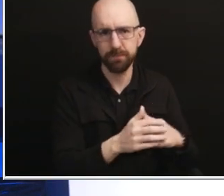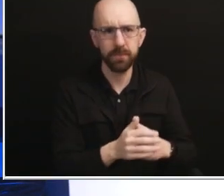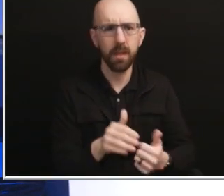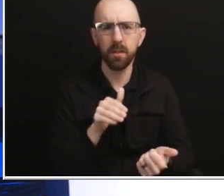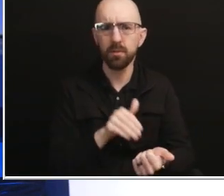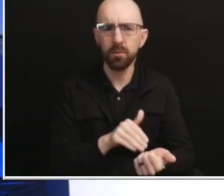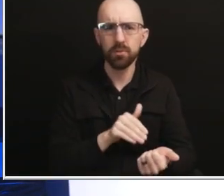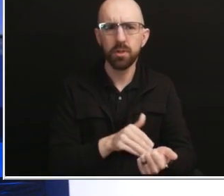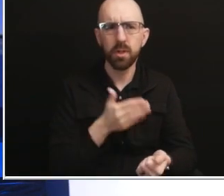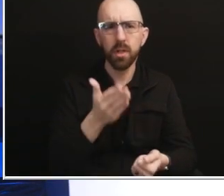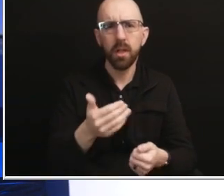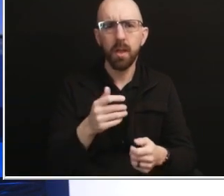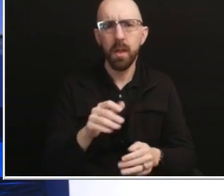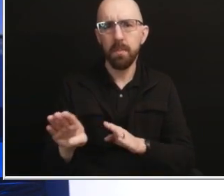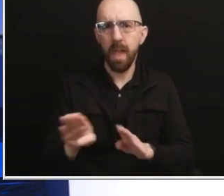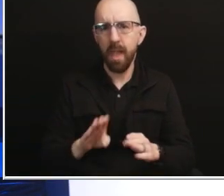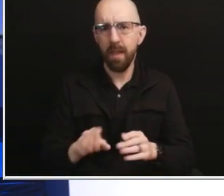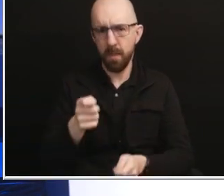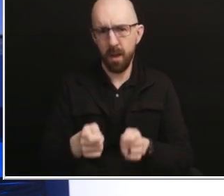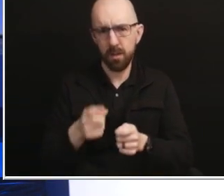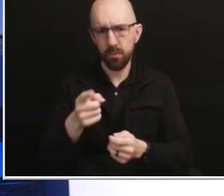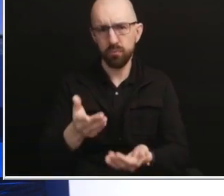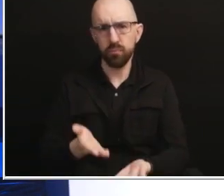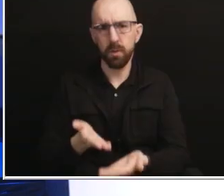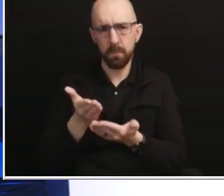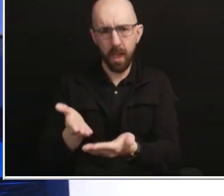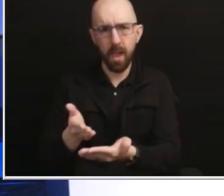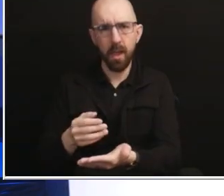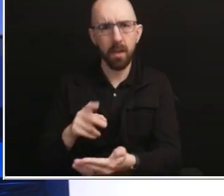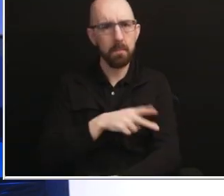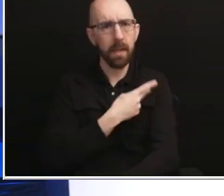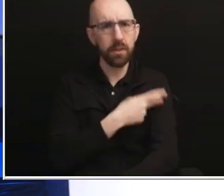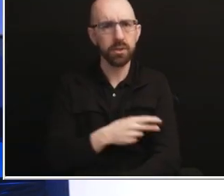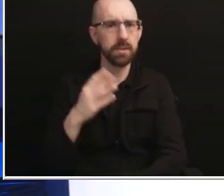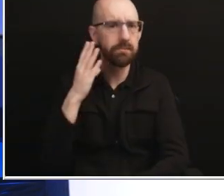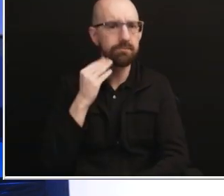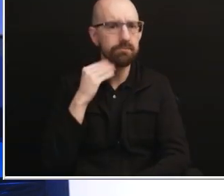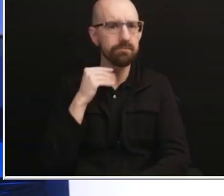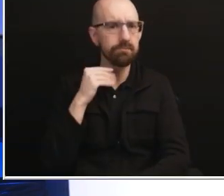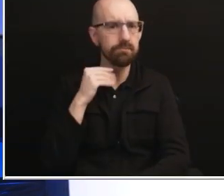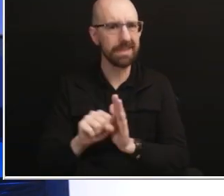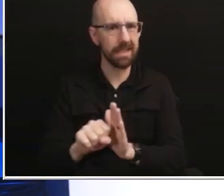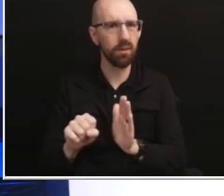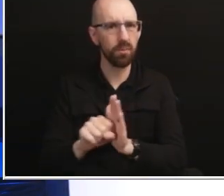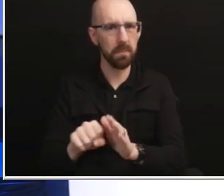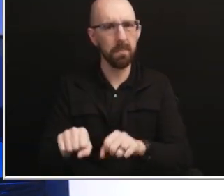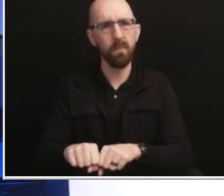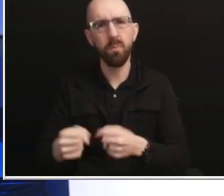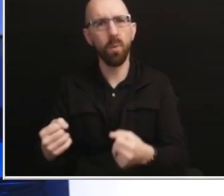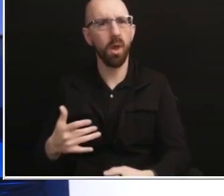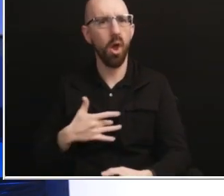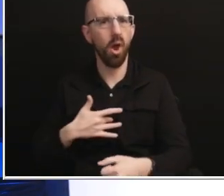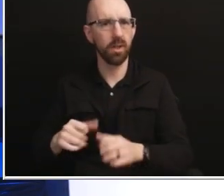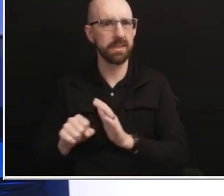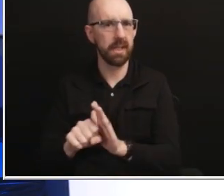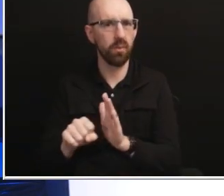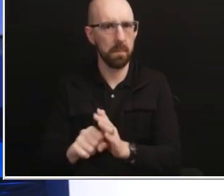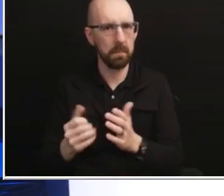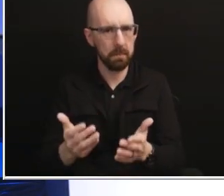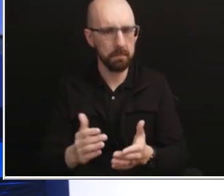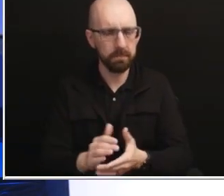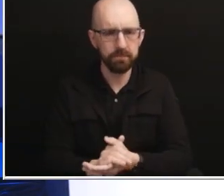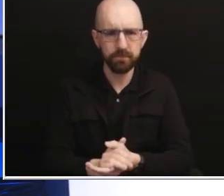behavior modifications that you recommend to your patients who are suffering from broken heart syndrome? What can they